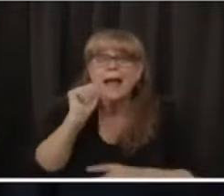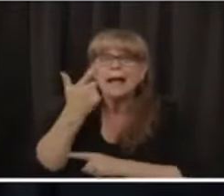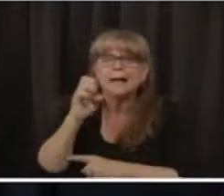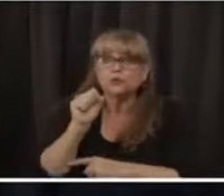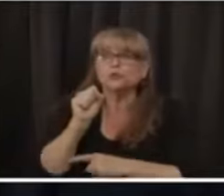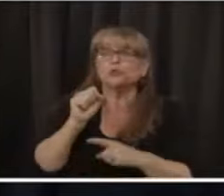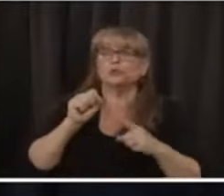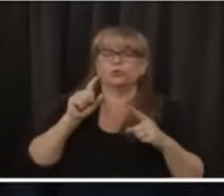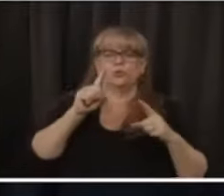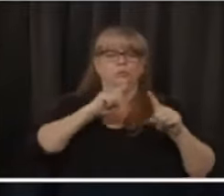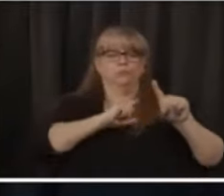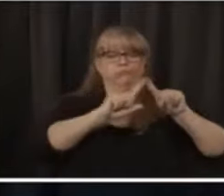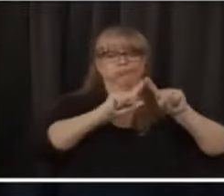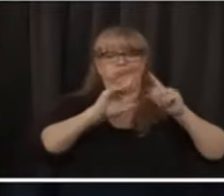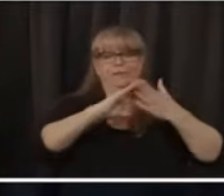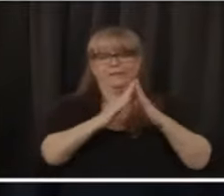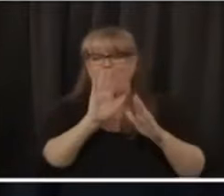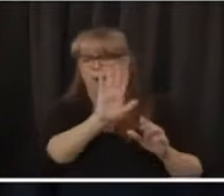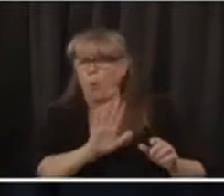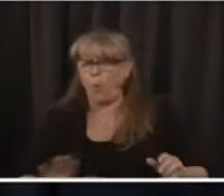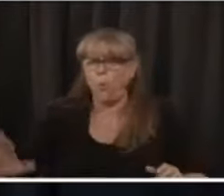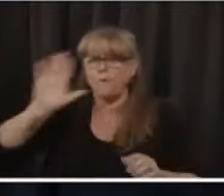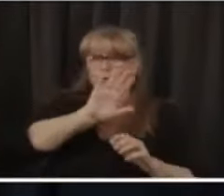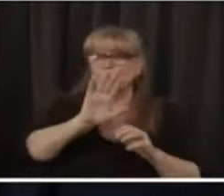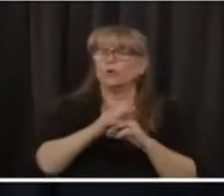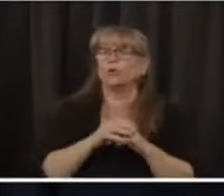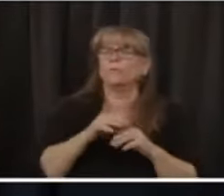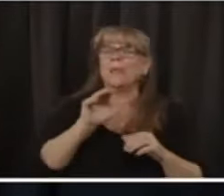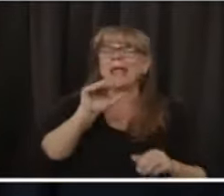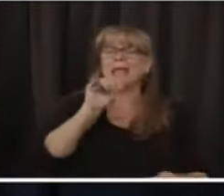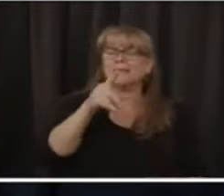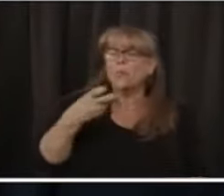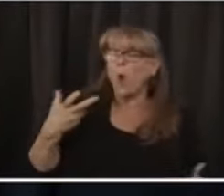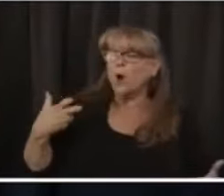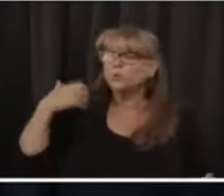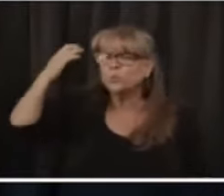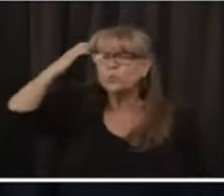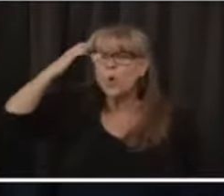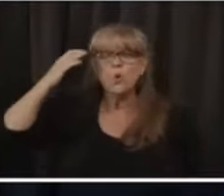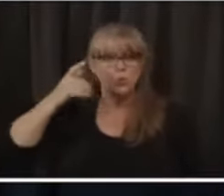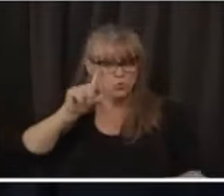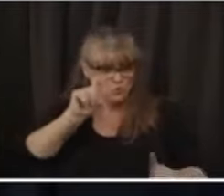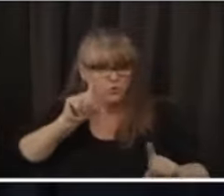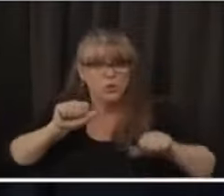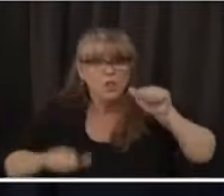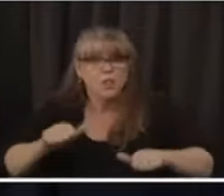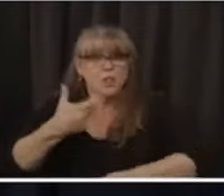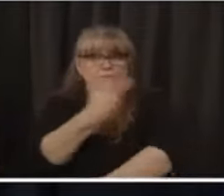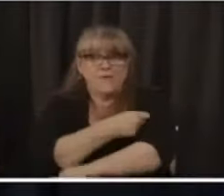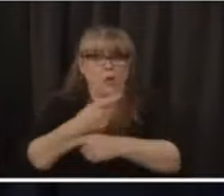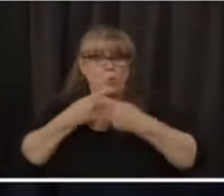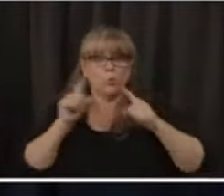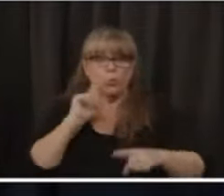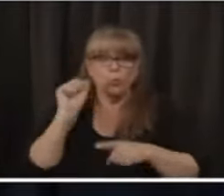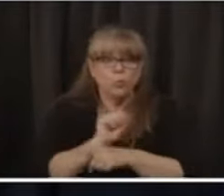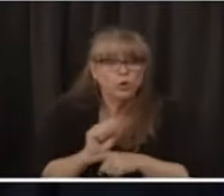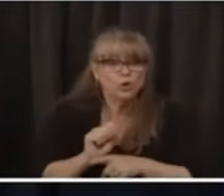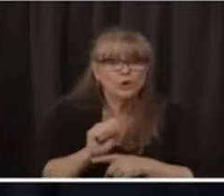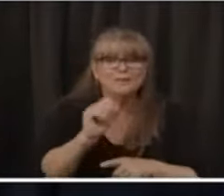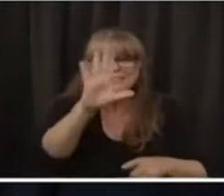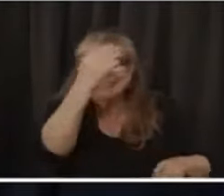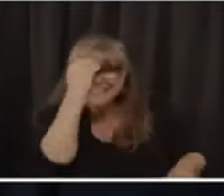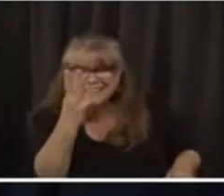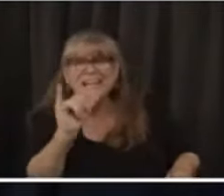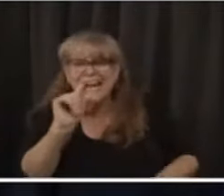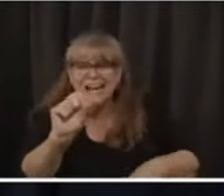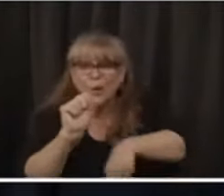still, waiting to see how these vaccines work and work in Colorado. They work. That's why people in their 70s